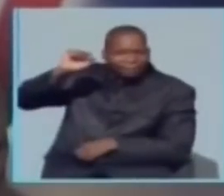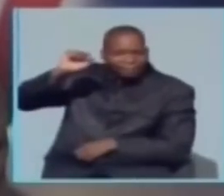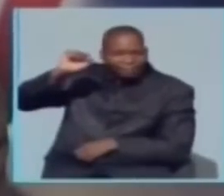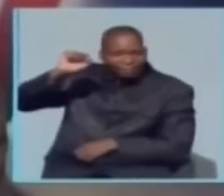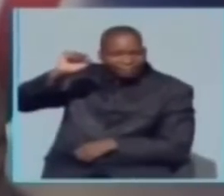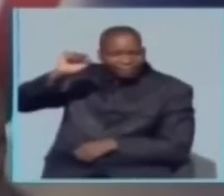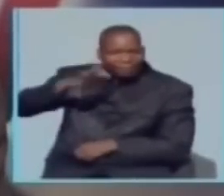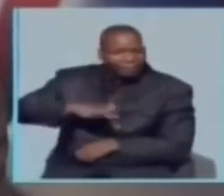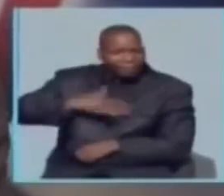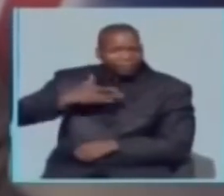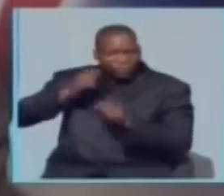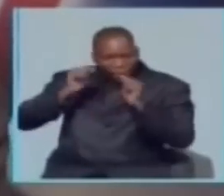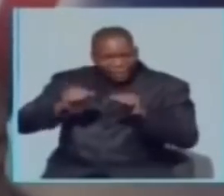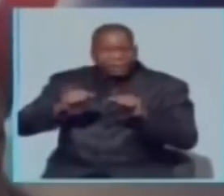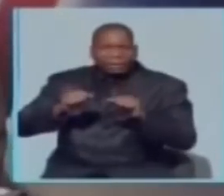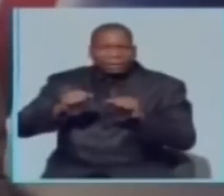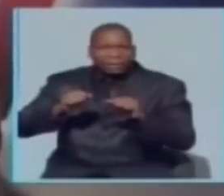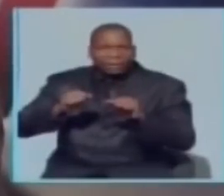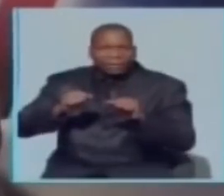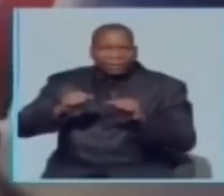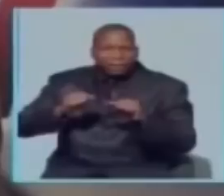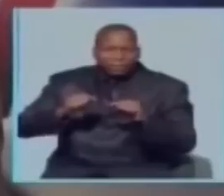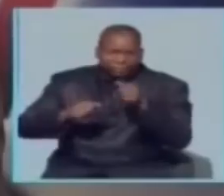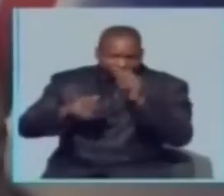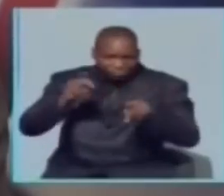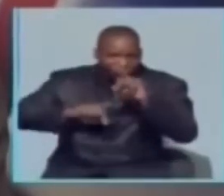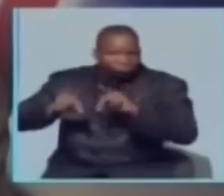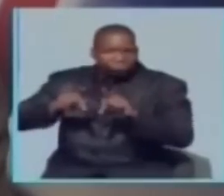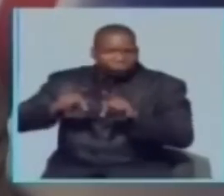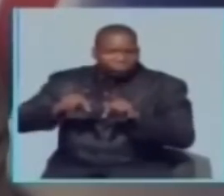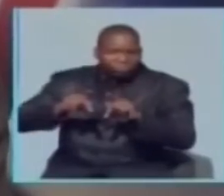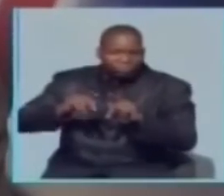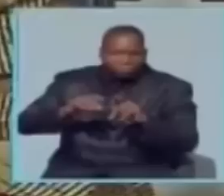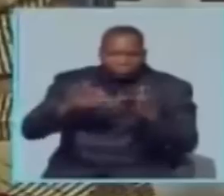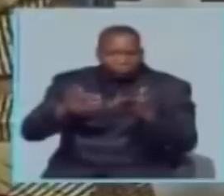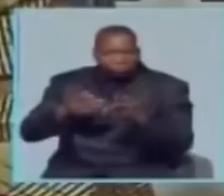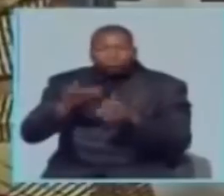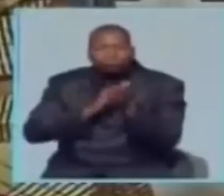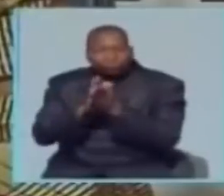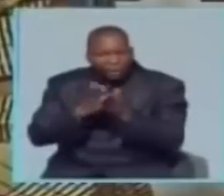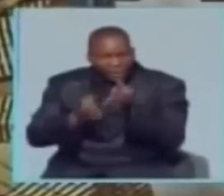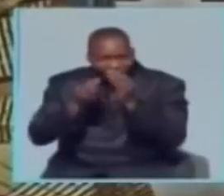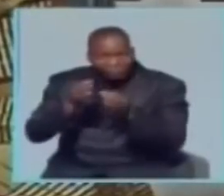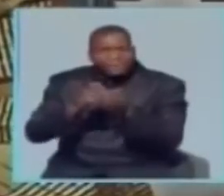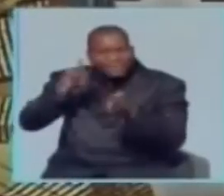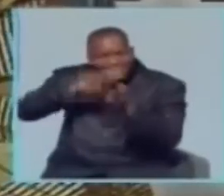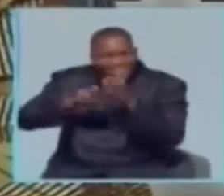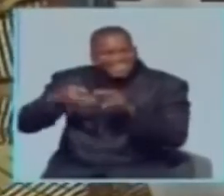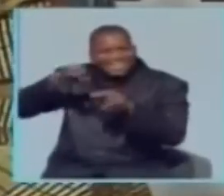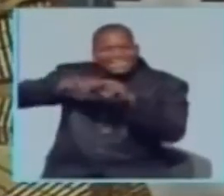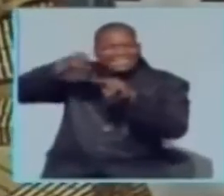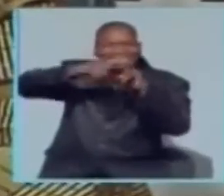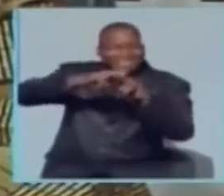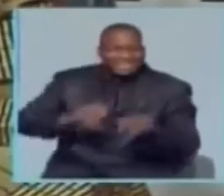hiking tariffs, considering that it may be an unpopular decision? I think that we take